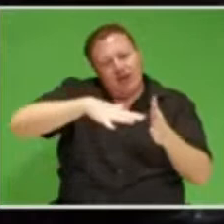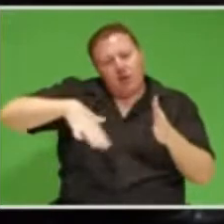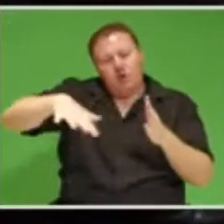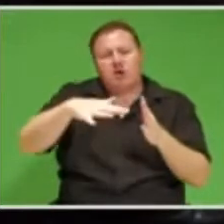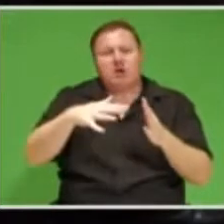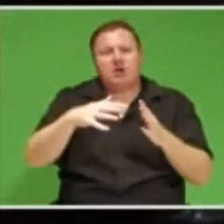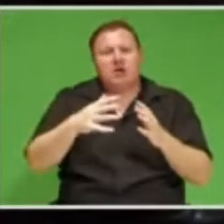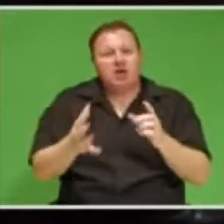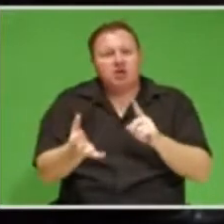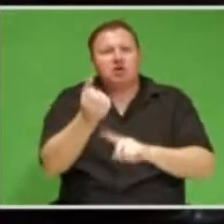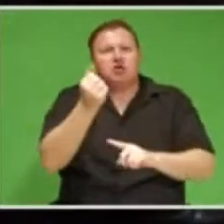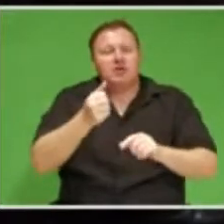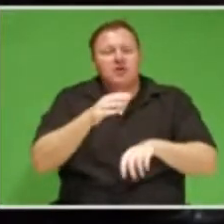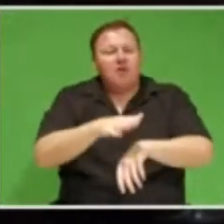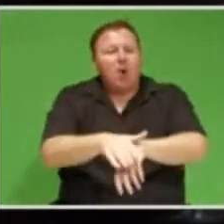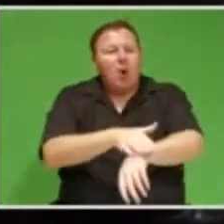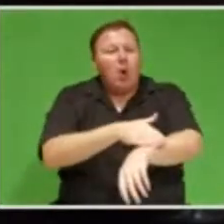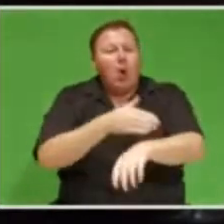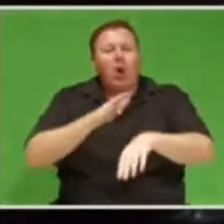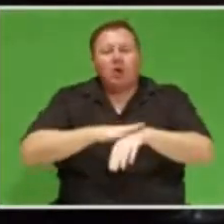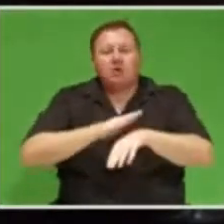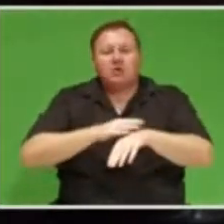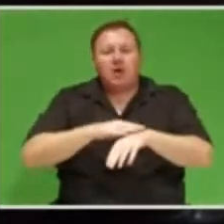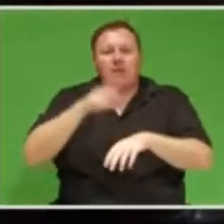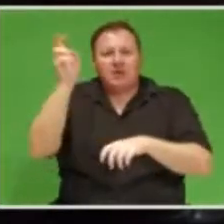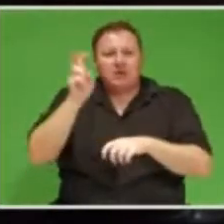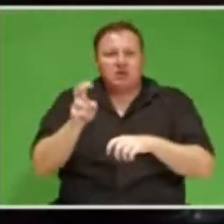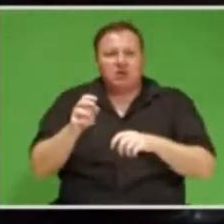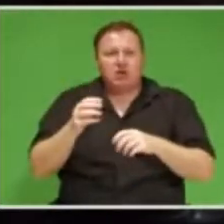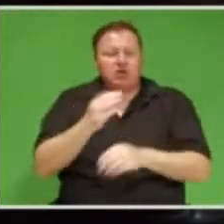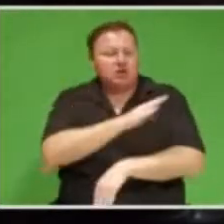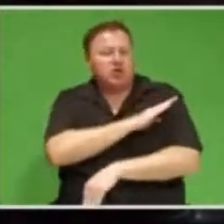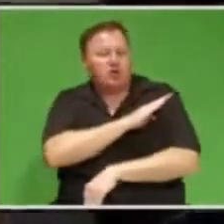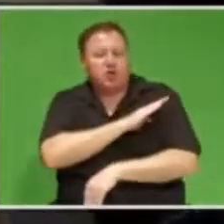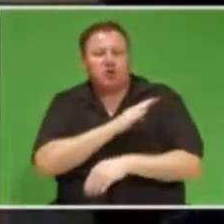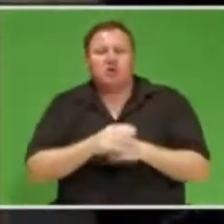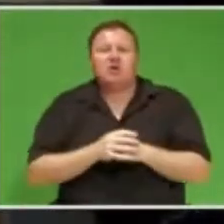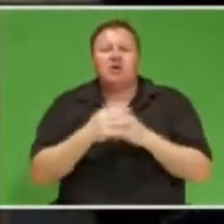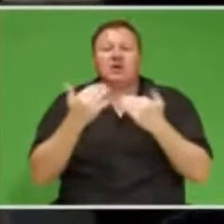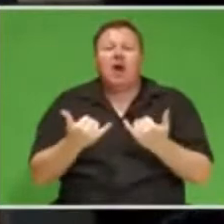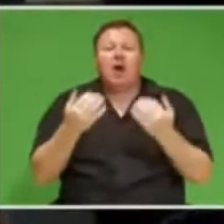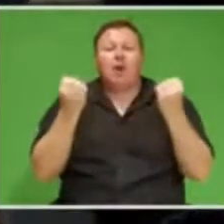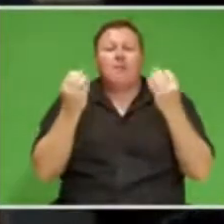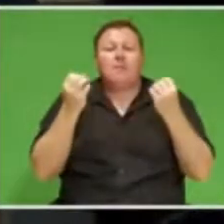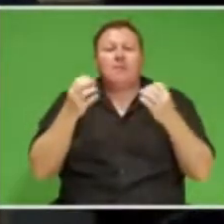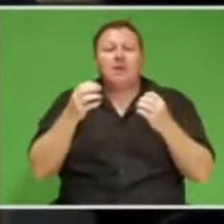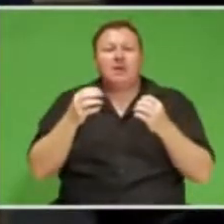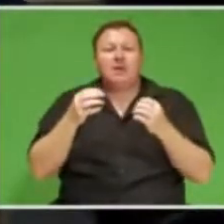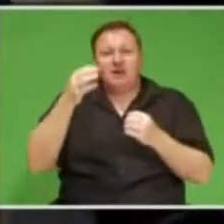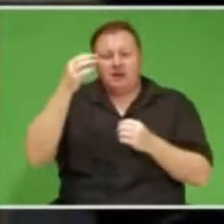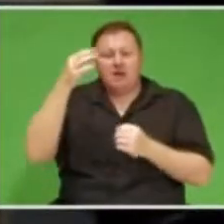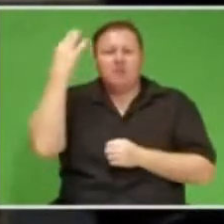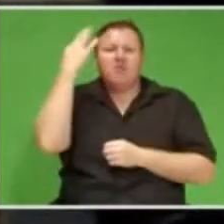energy security. Now, many experts